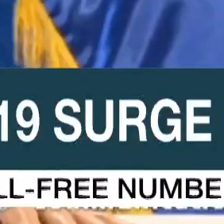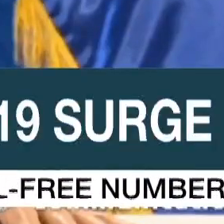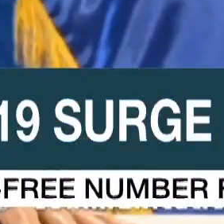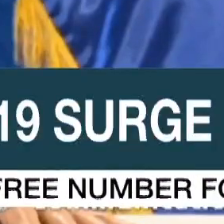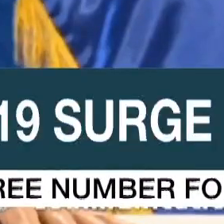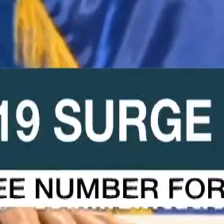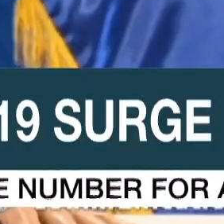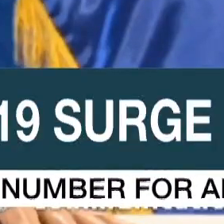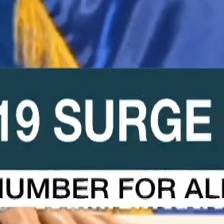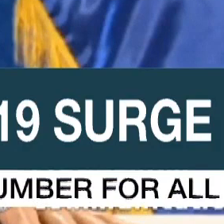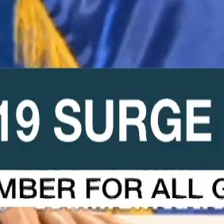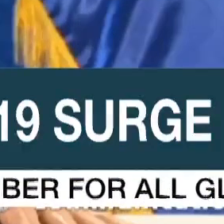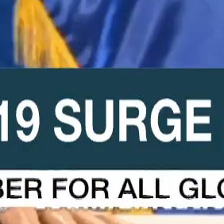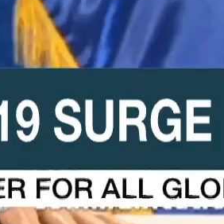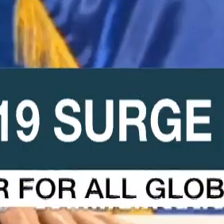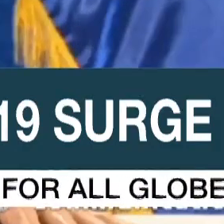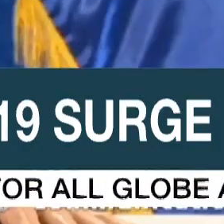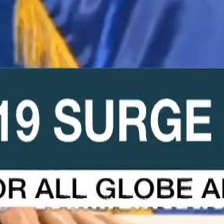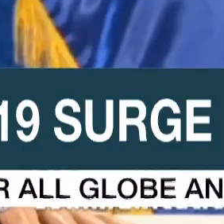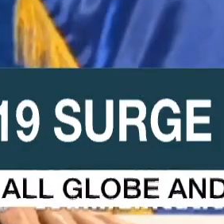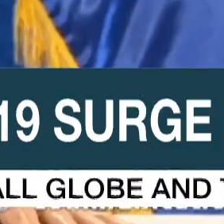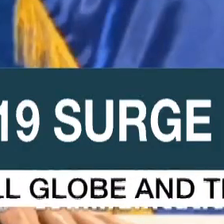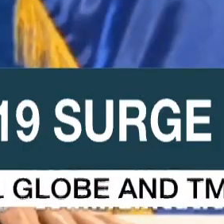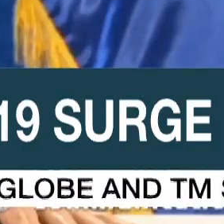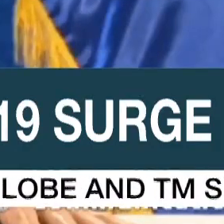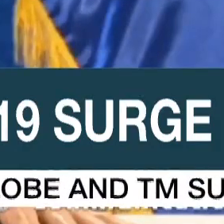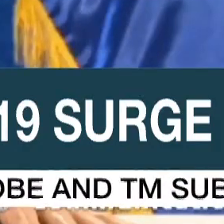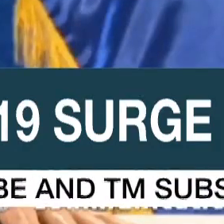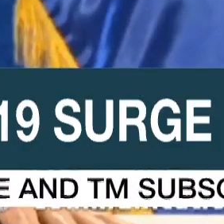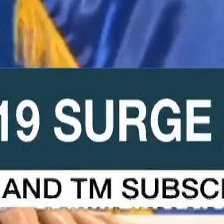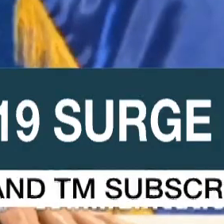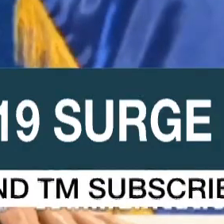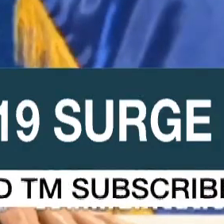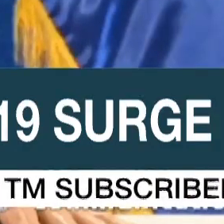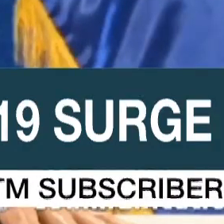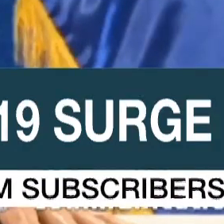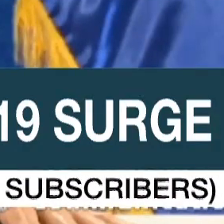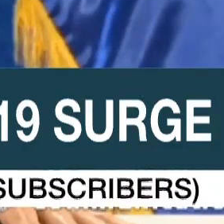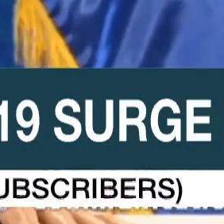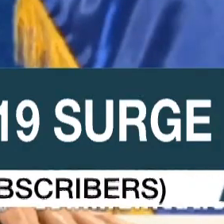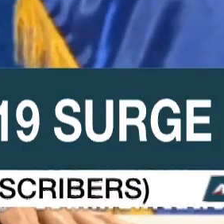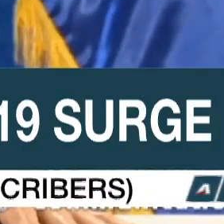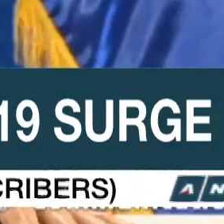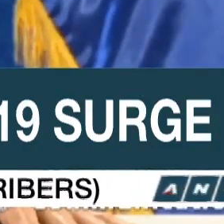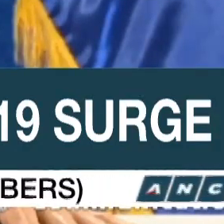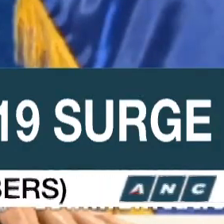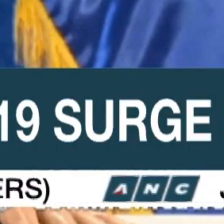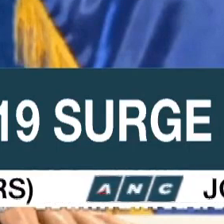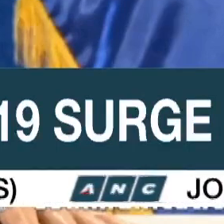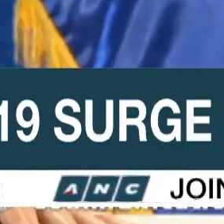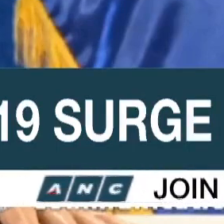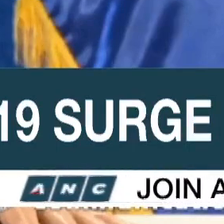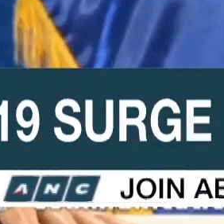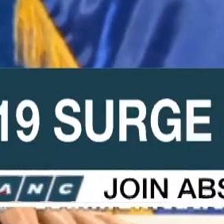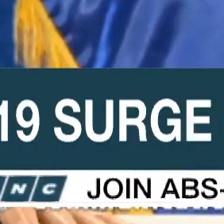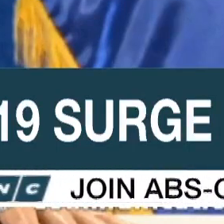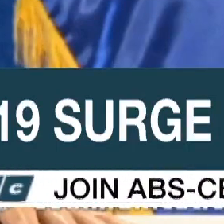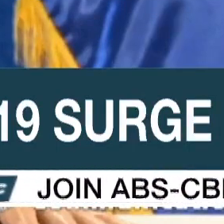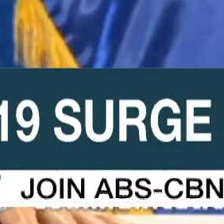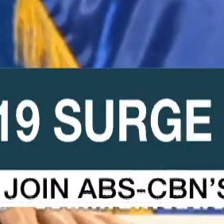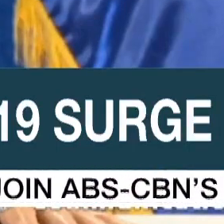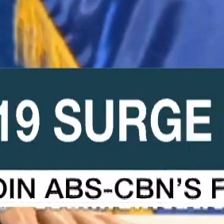distinct possibility that there will be another surge. Maybe not the COVID-19, the